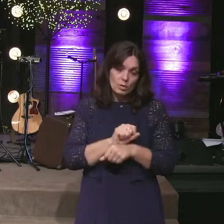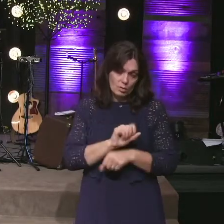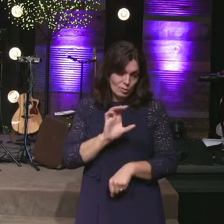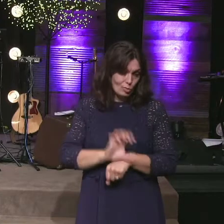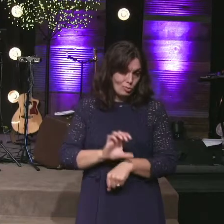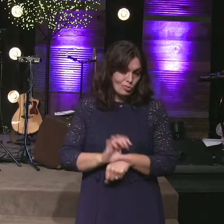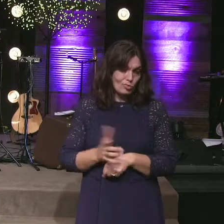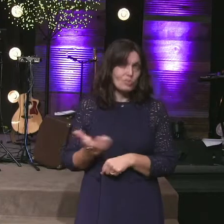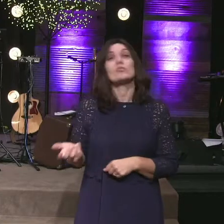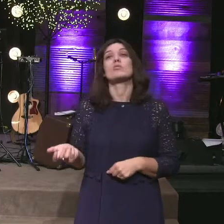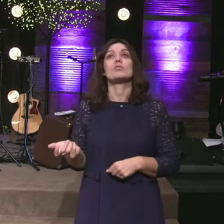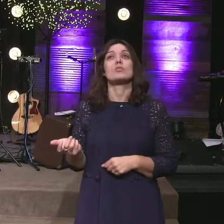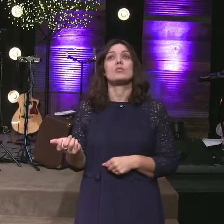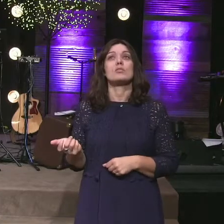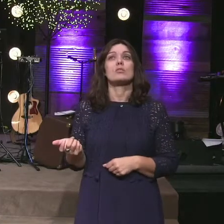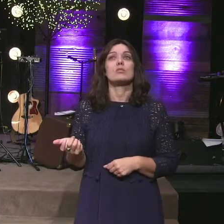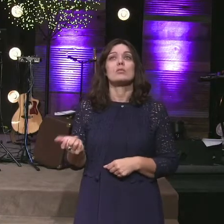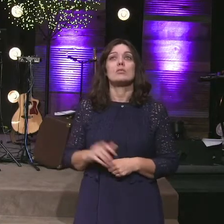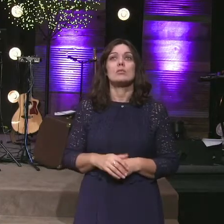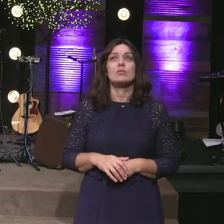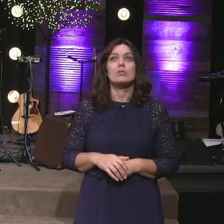church.